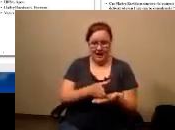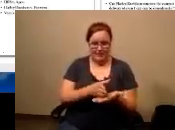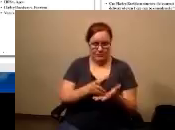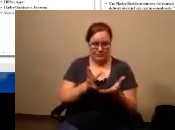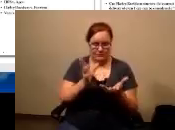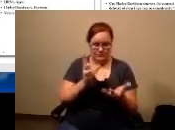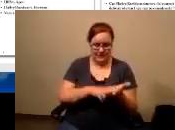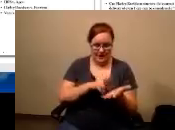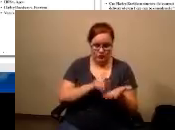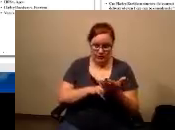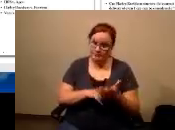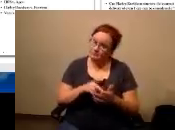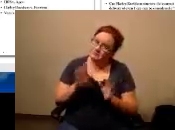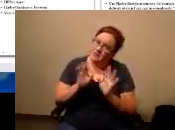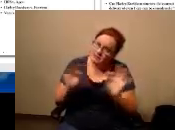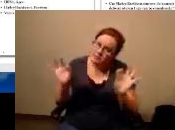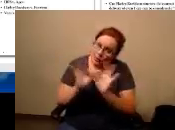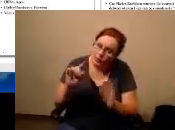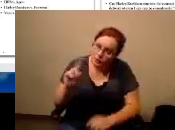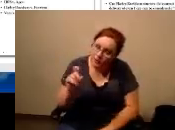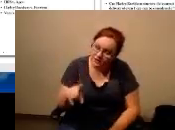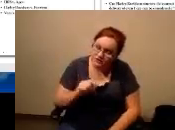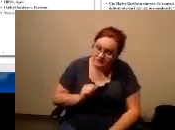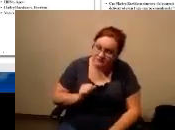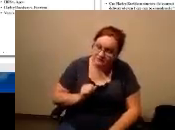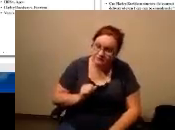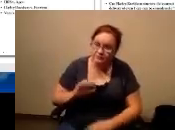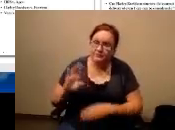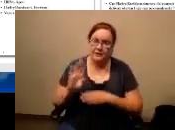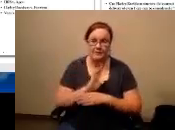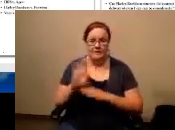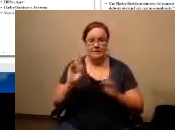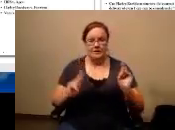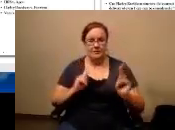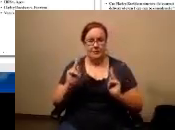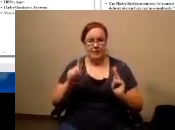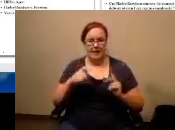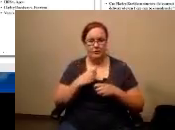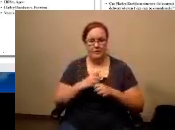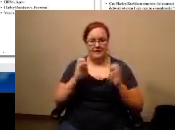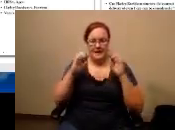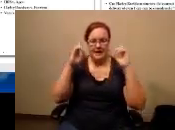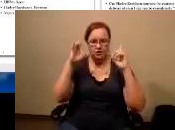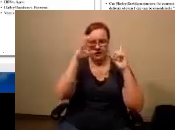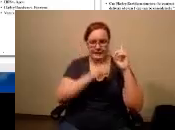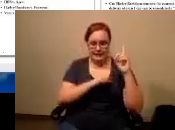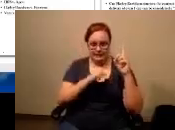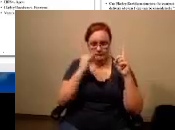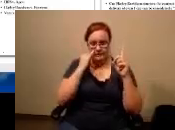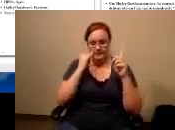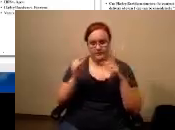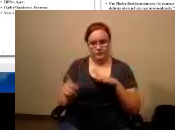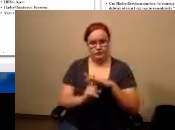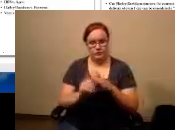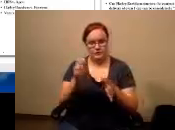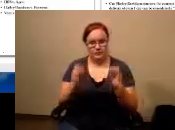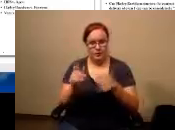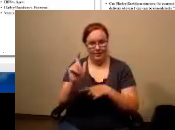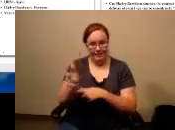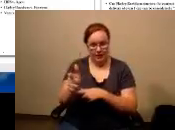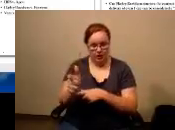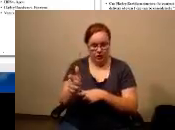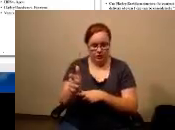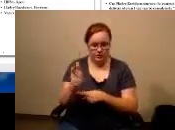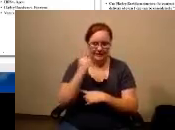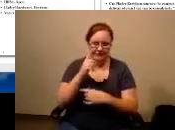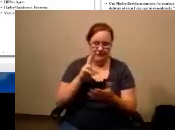important question. Business people have to make educated guesses. Now, if it ends up in court later in the breach of contract case,